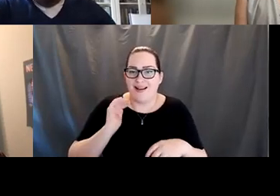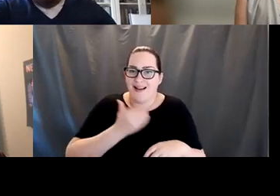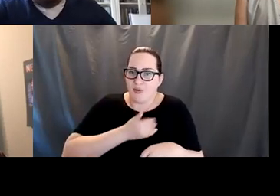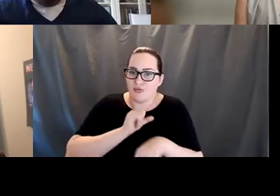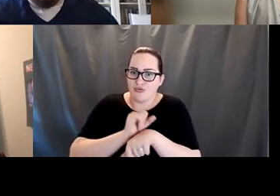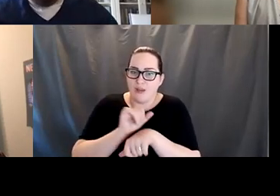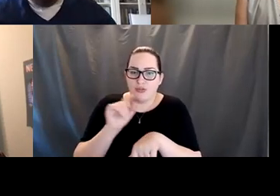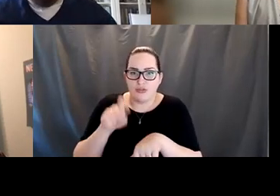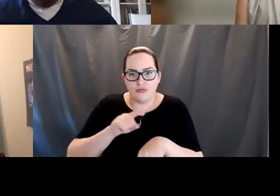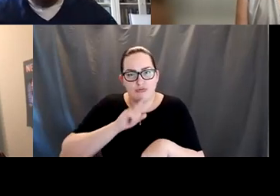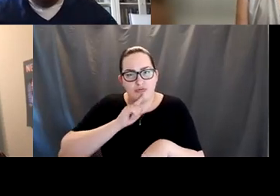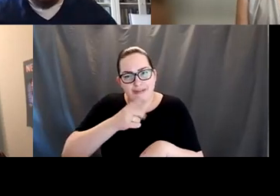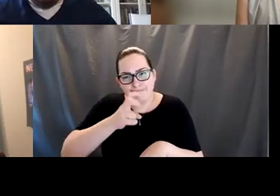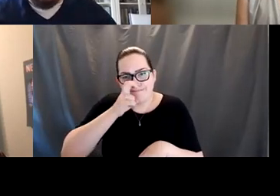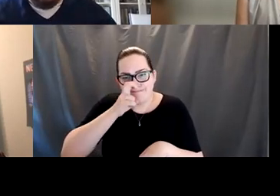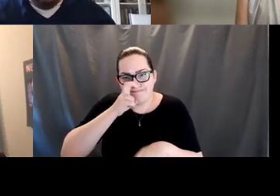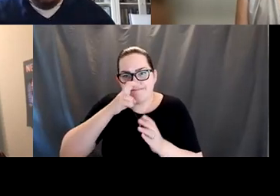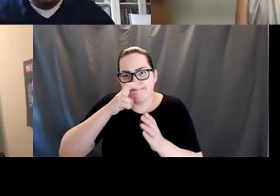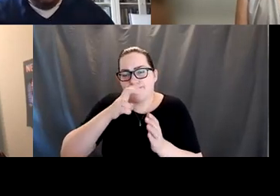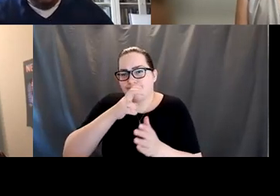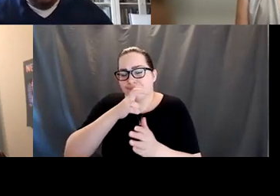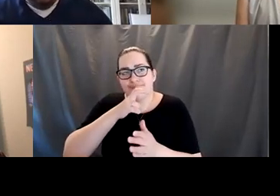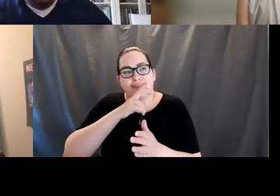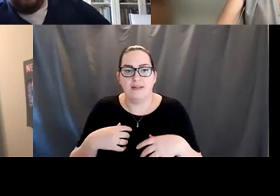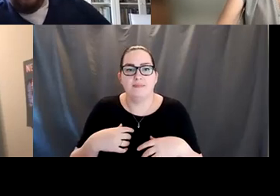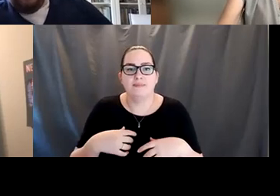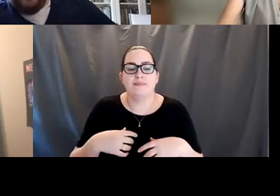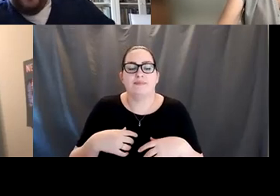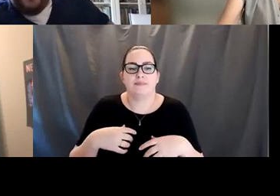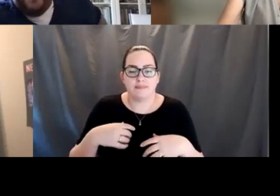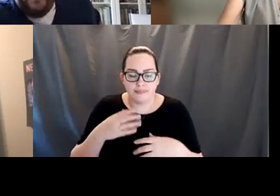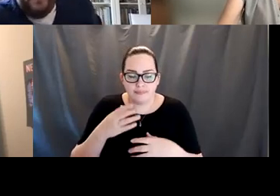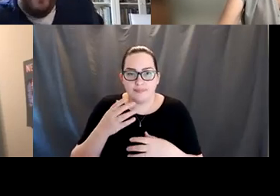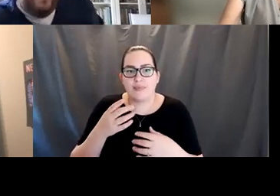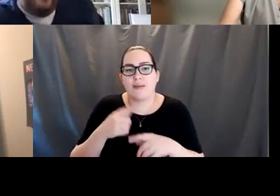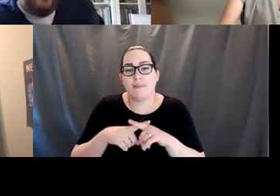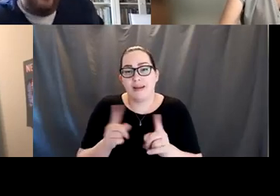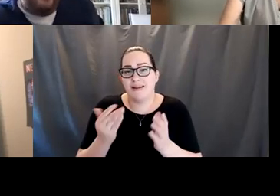is really important, that then if I can afford it, I would do it.